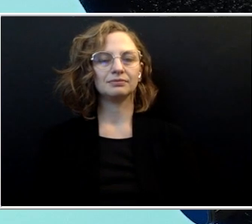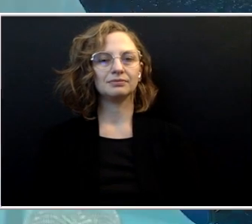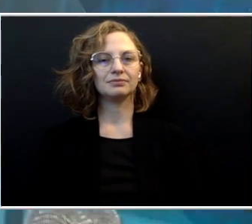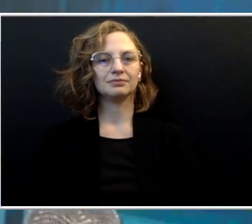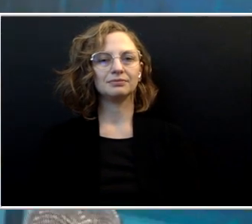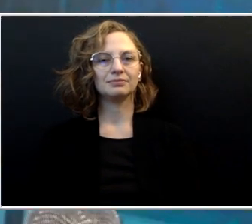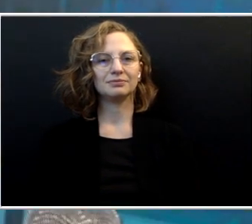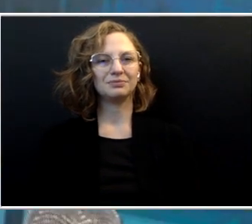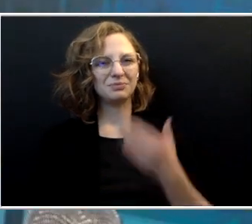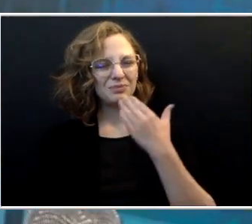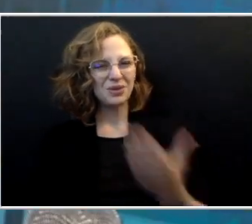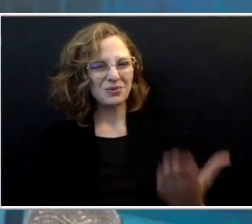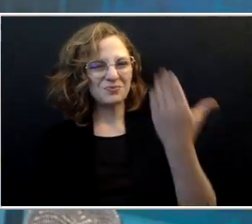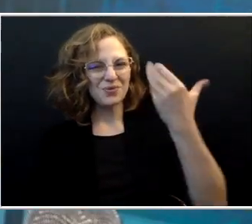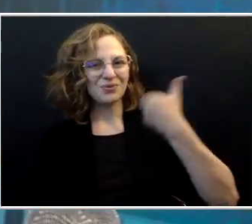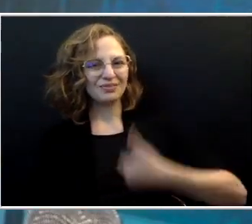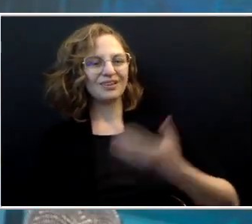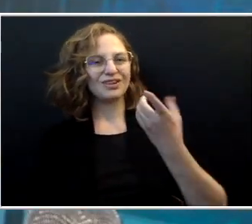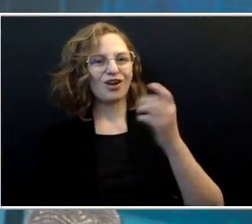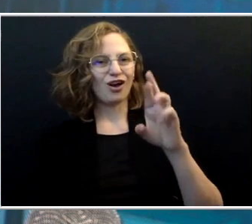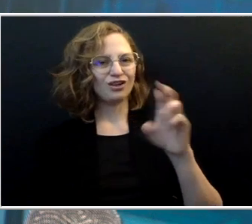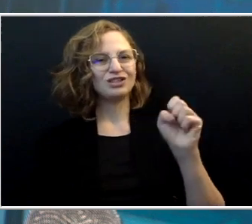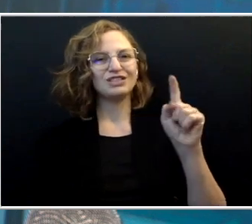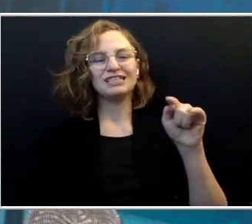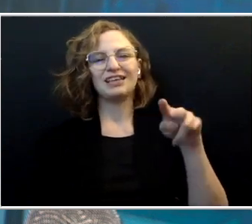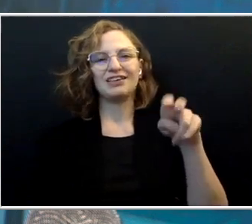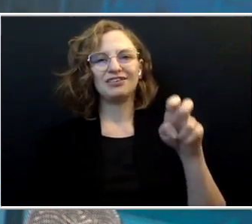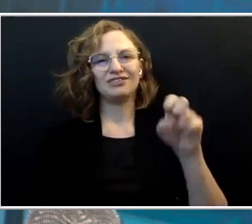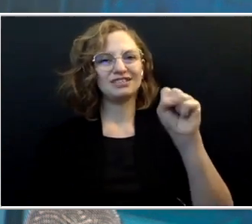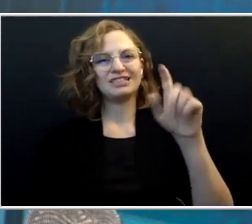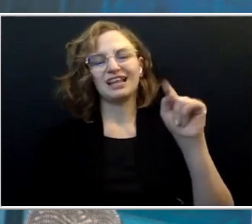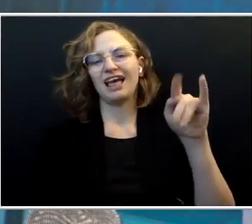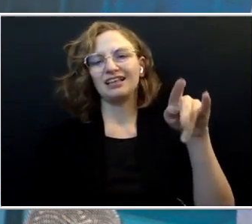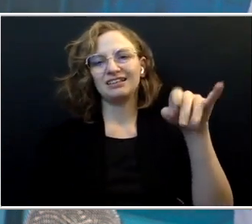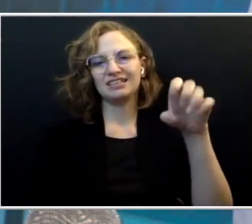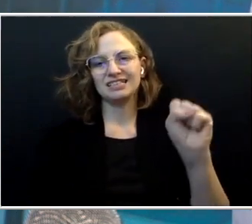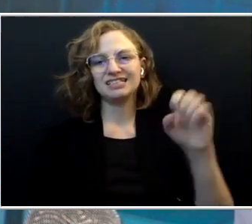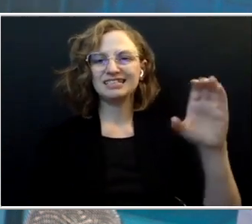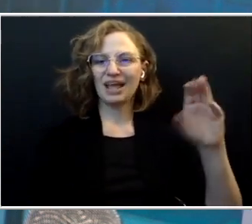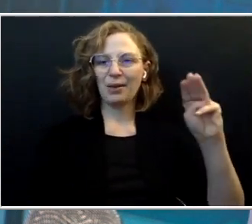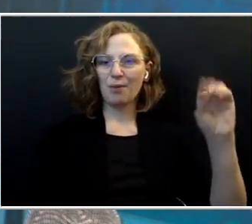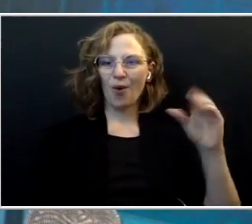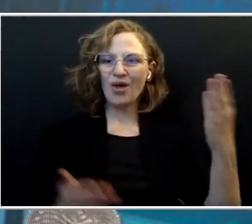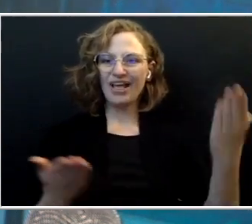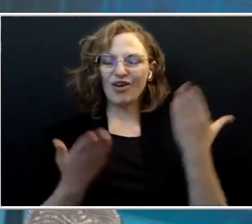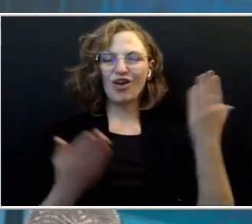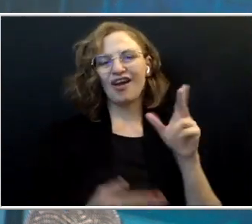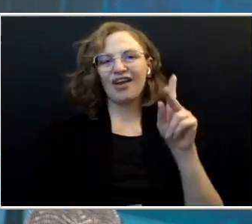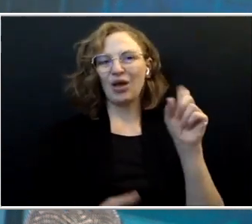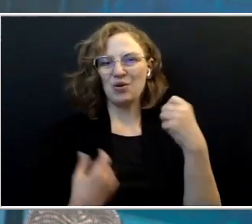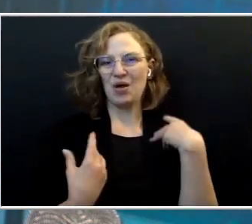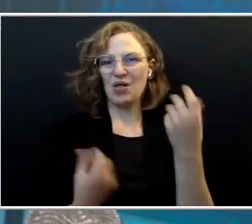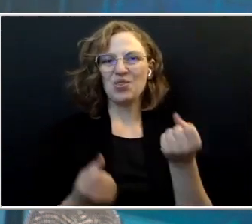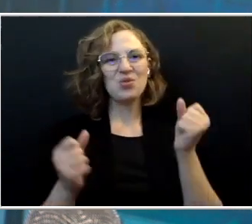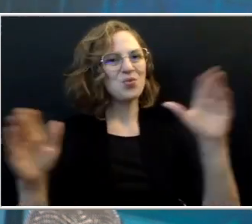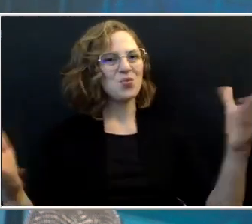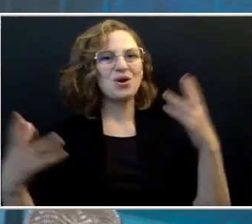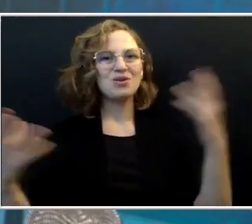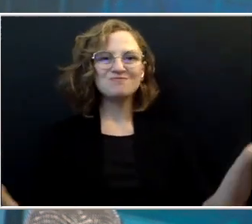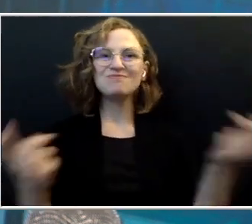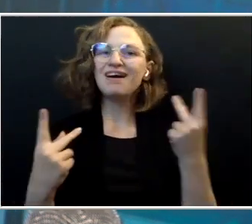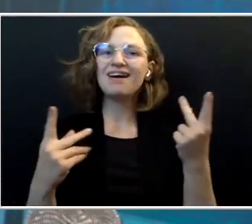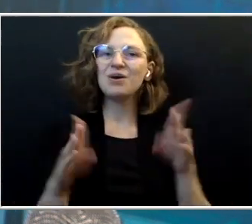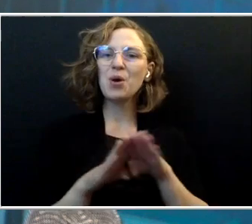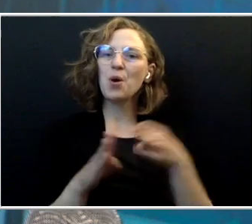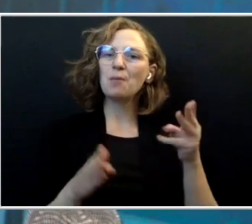Good morning. I'm Dr. Steve Stites, Chief Medical Officer here at the University of Kansas Health System. Welcome back to Open Mics with Dr. Stites. You don't need a doctor